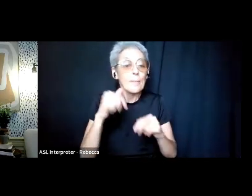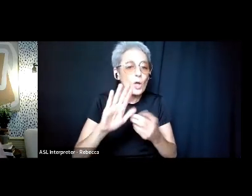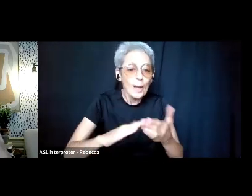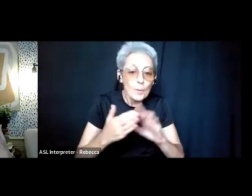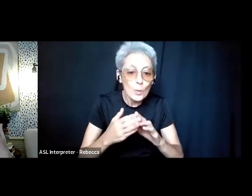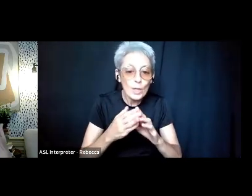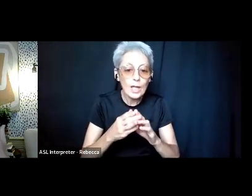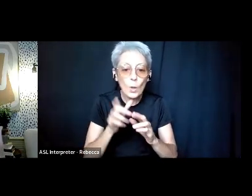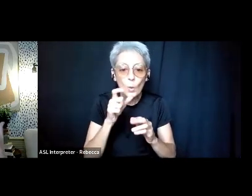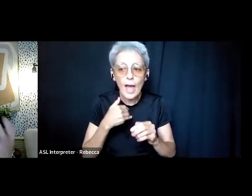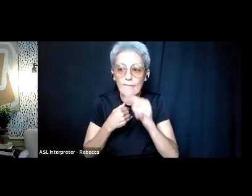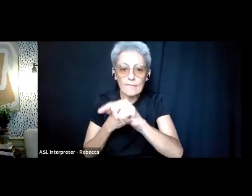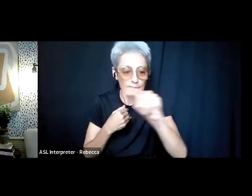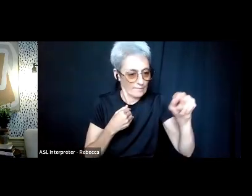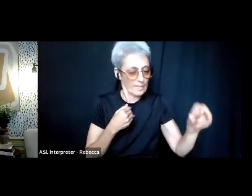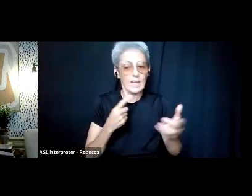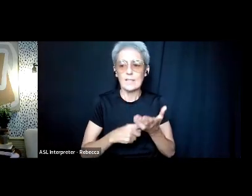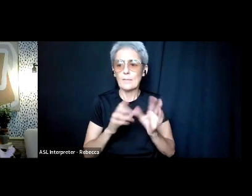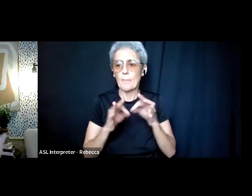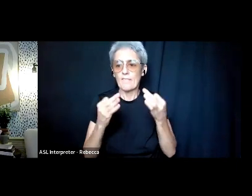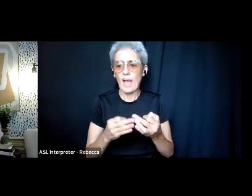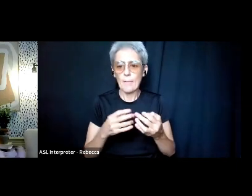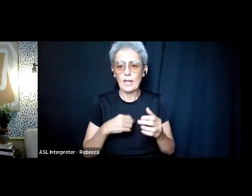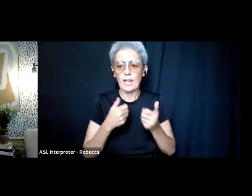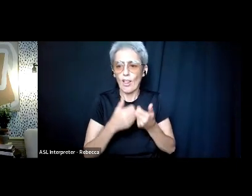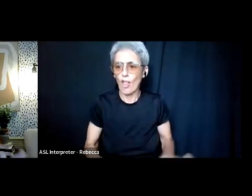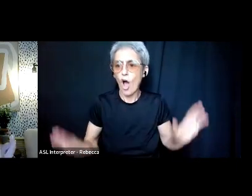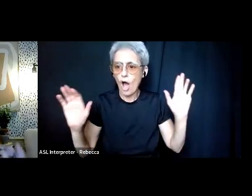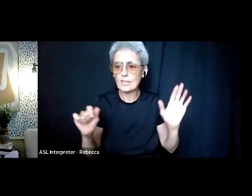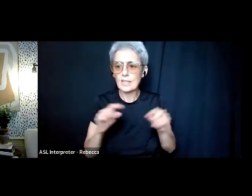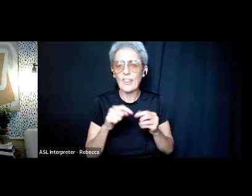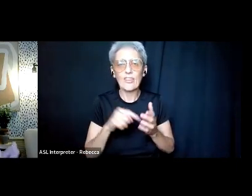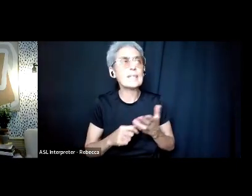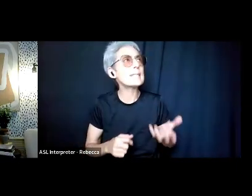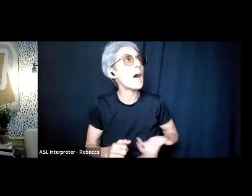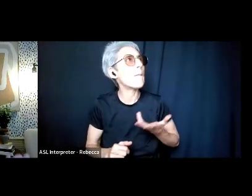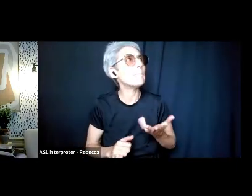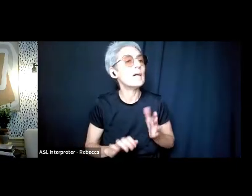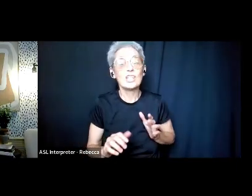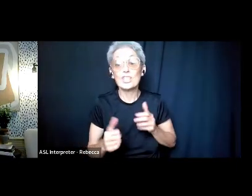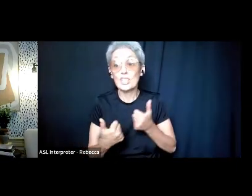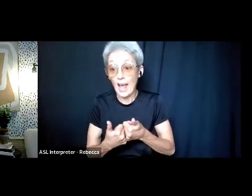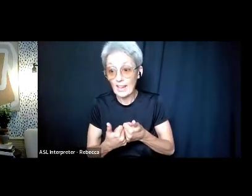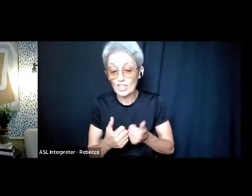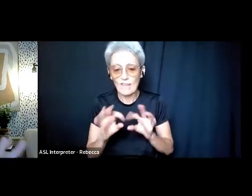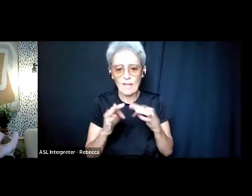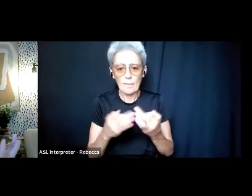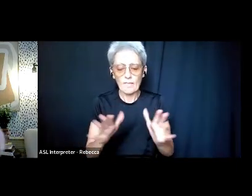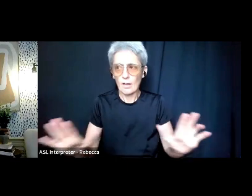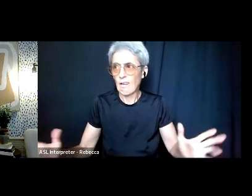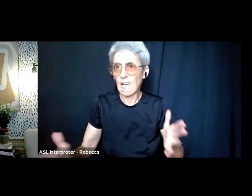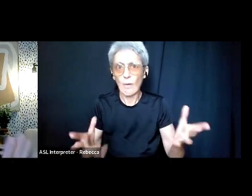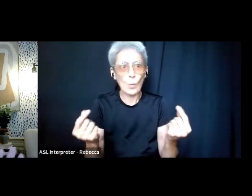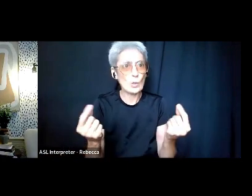lost in this challenge, and often families get embarrassed to talk about it